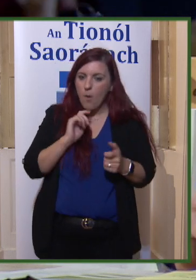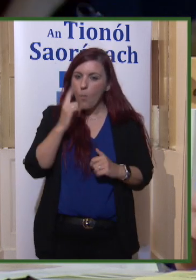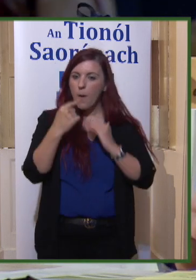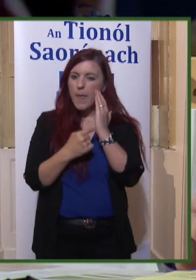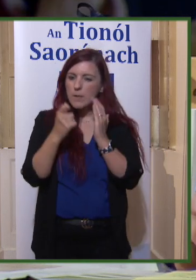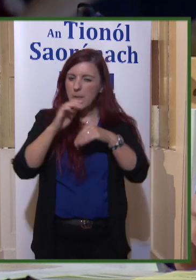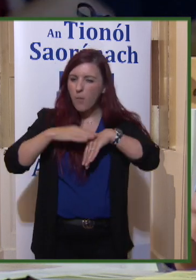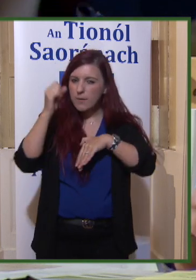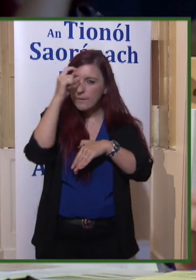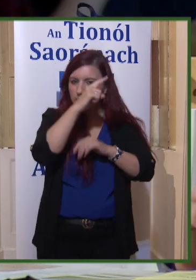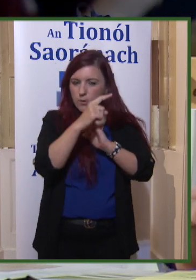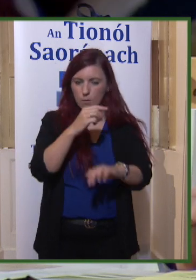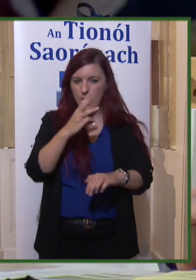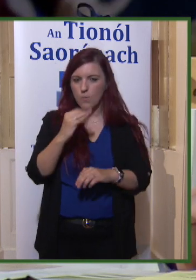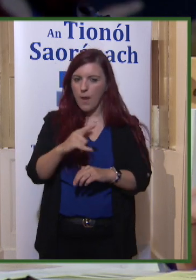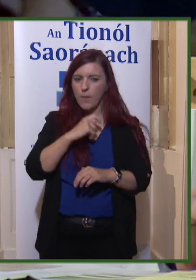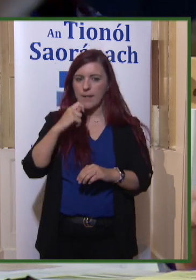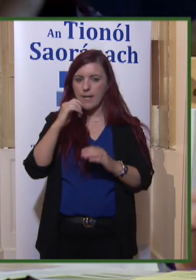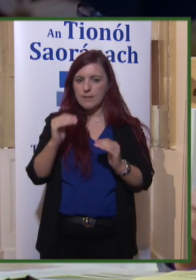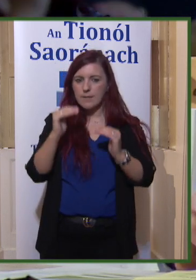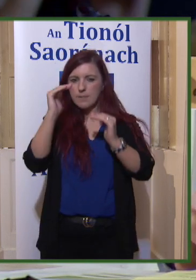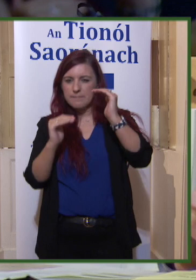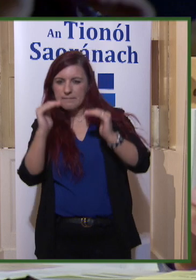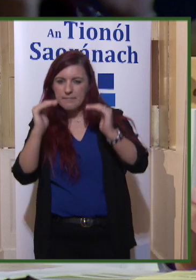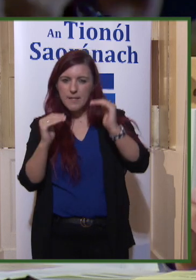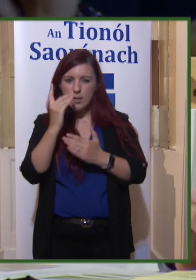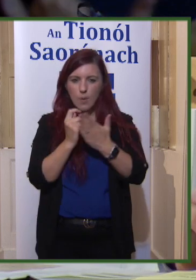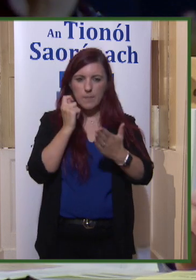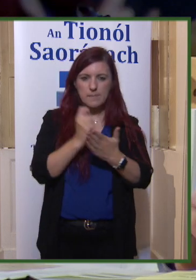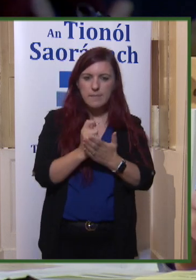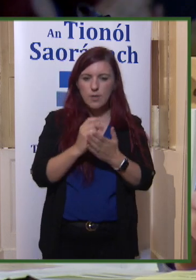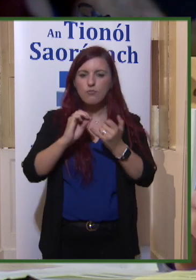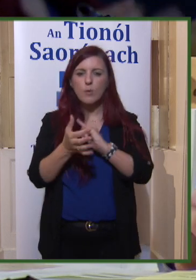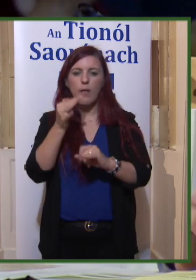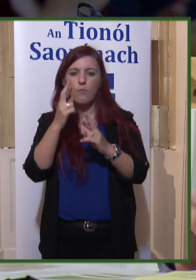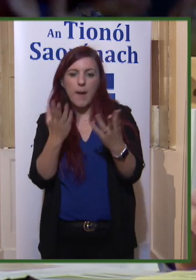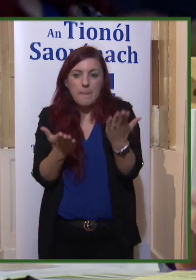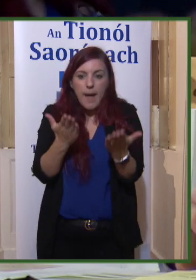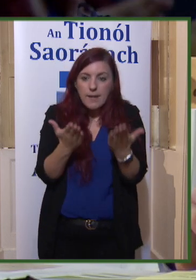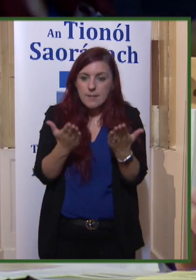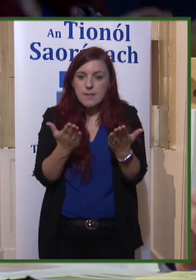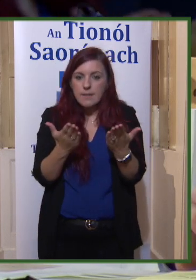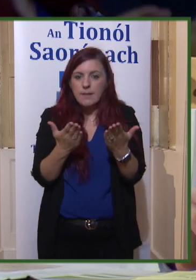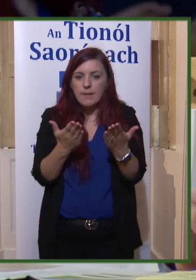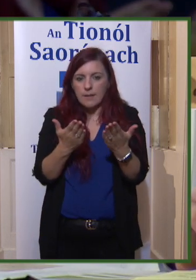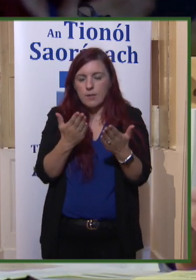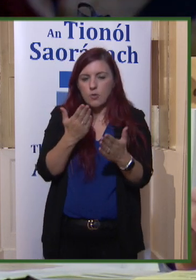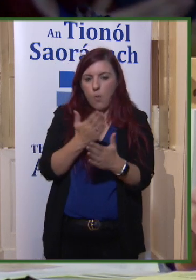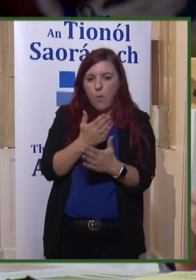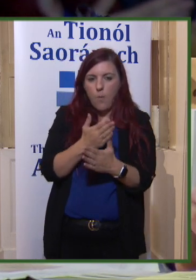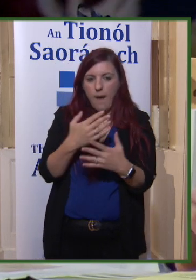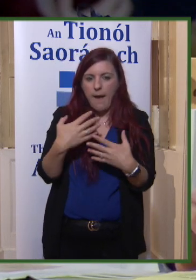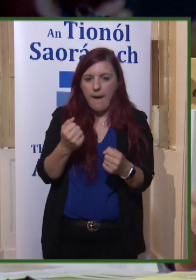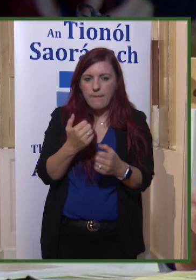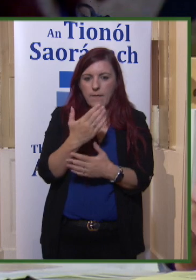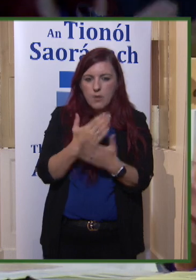if I didn't have a high profile. So I think sometimes it's that sort of democratic element, but there is